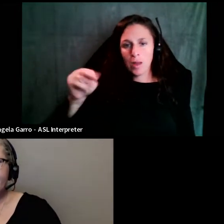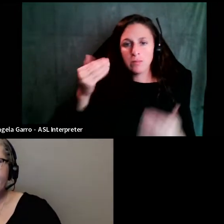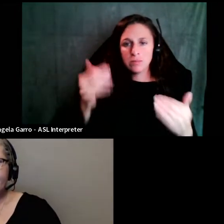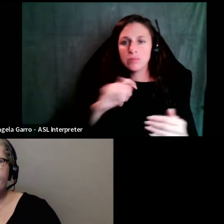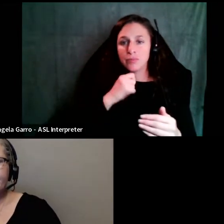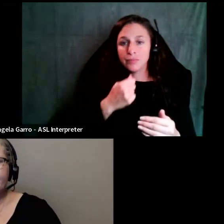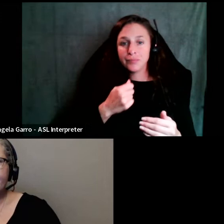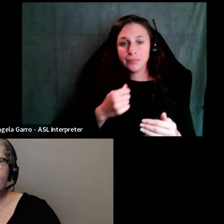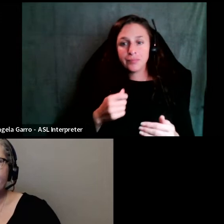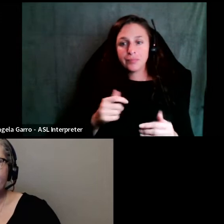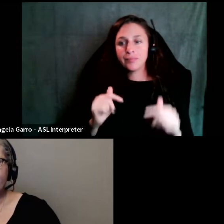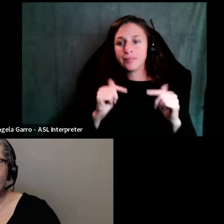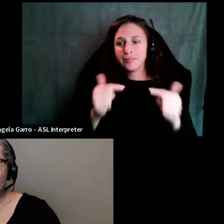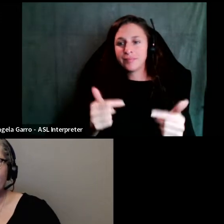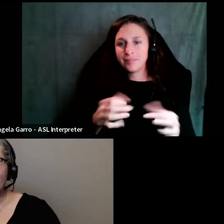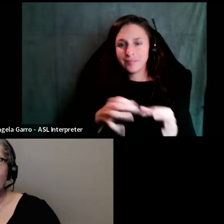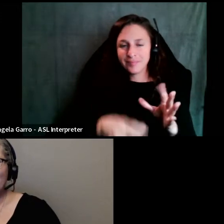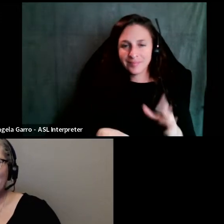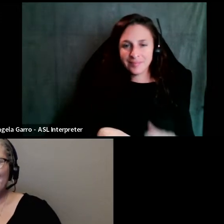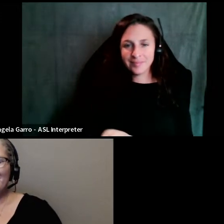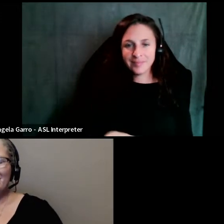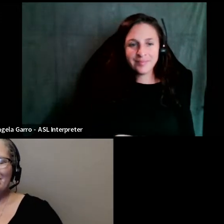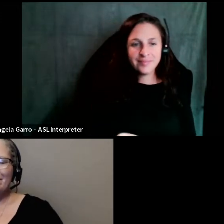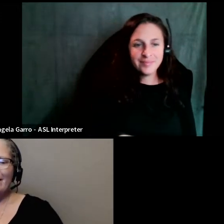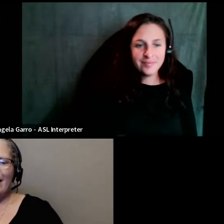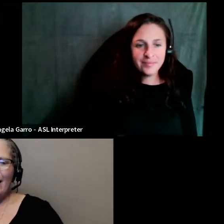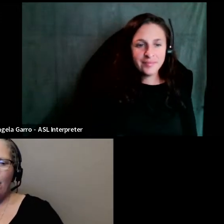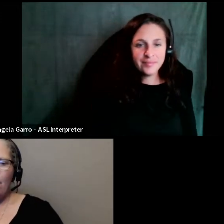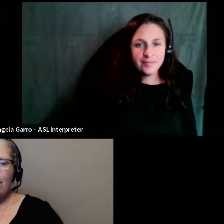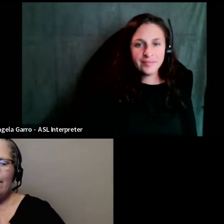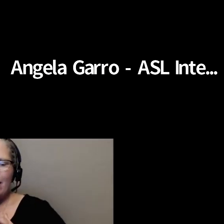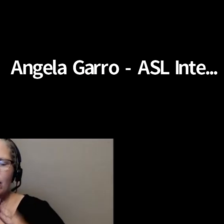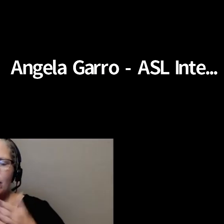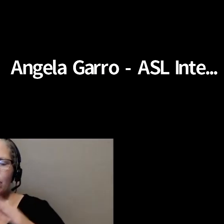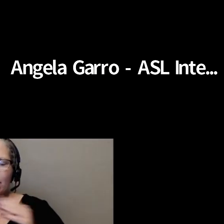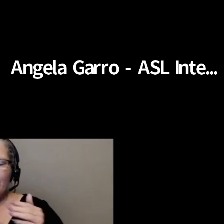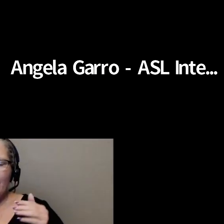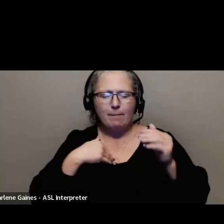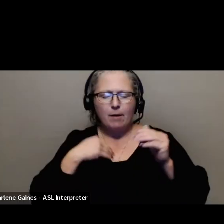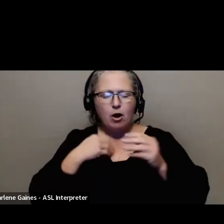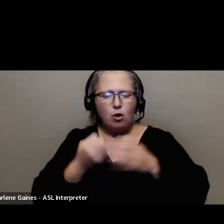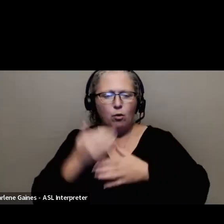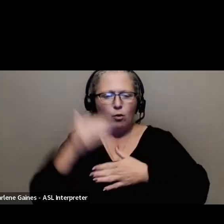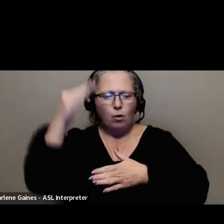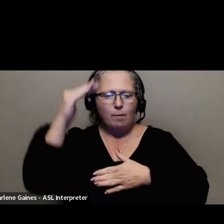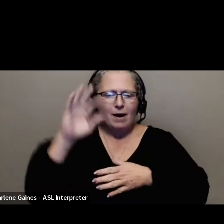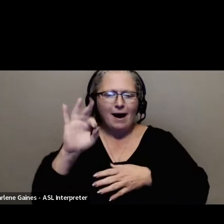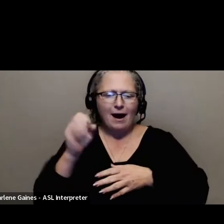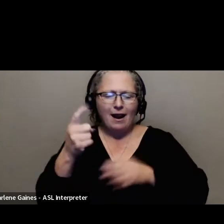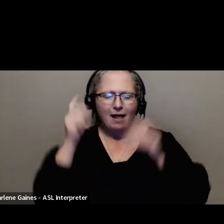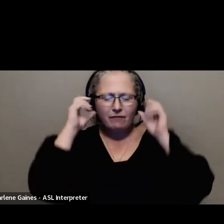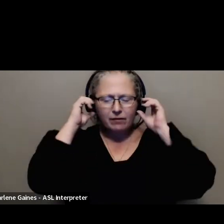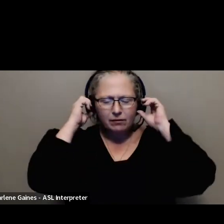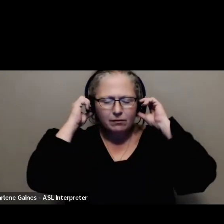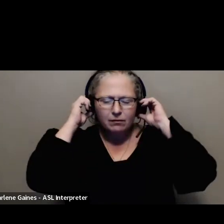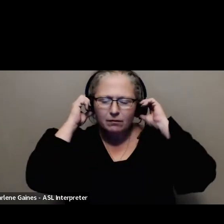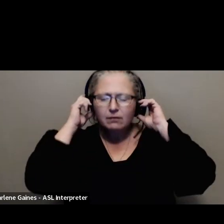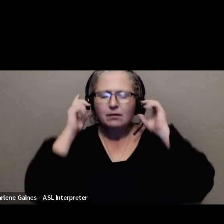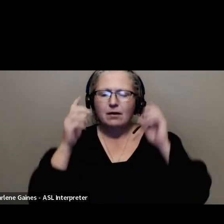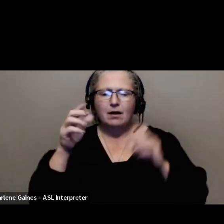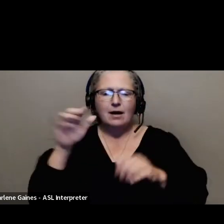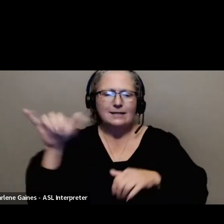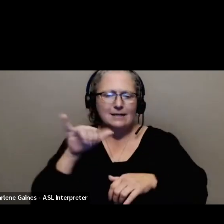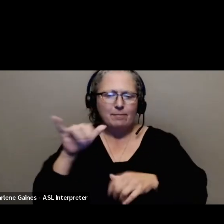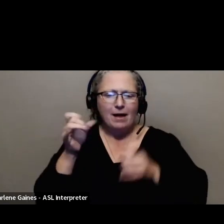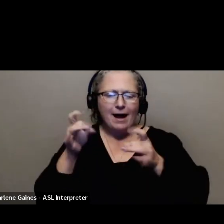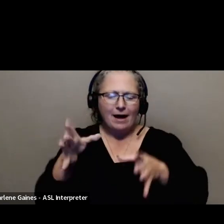My name is Monica, and I'm an Arab American community member. As someone who grew up after 9/11, when we were seeing a similar amount of hatred towards Arabs